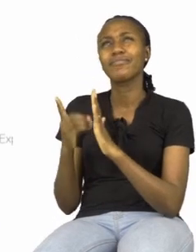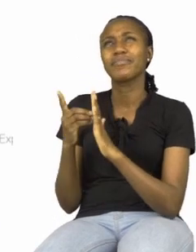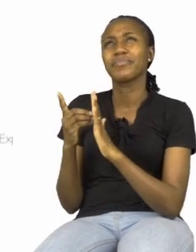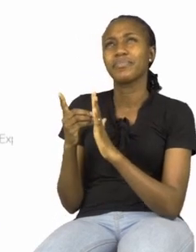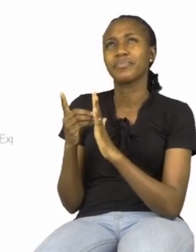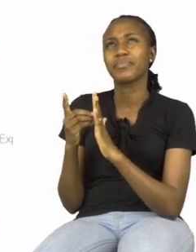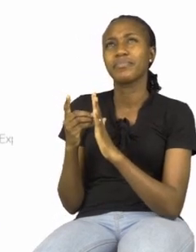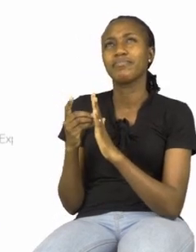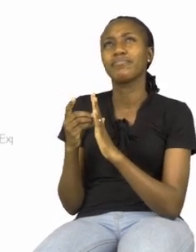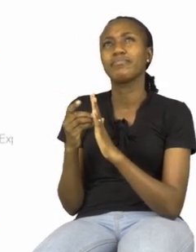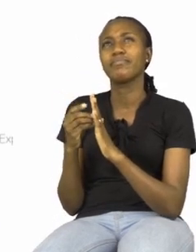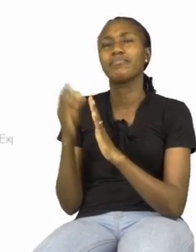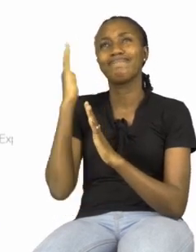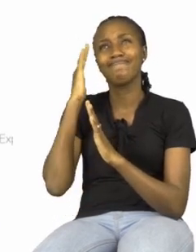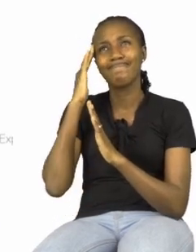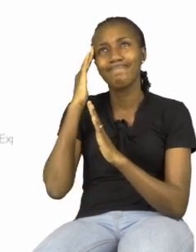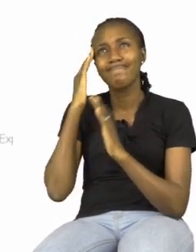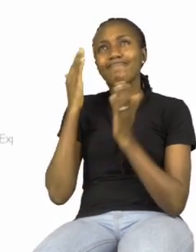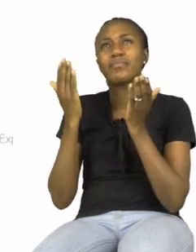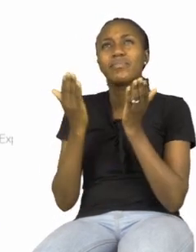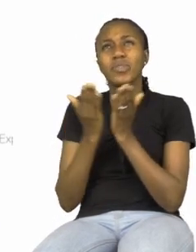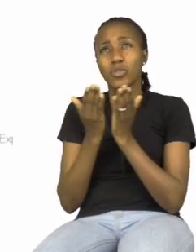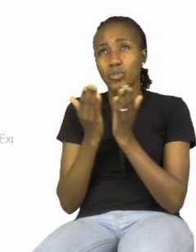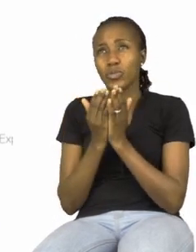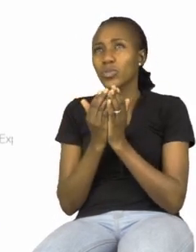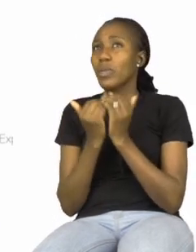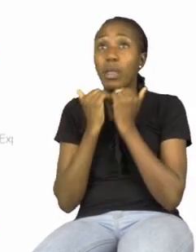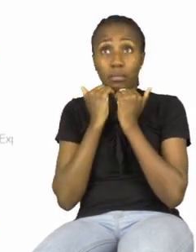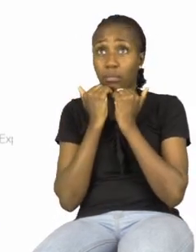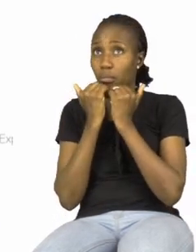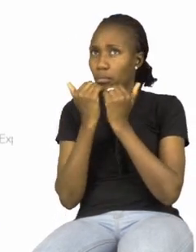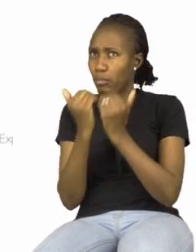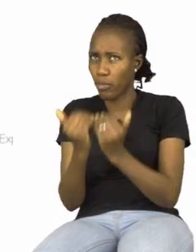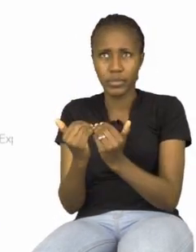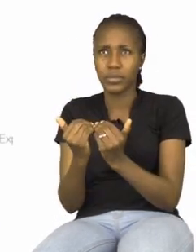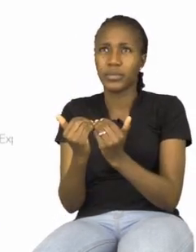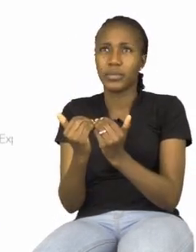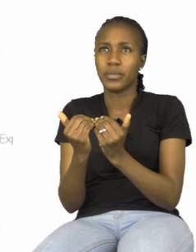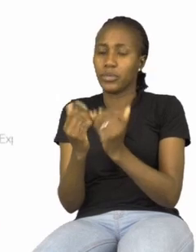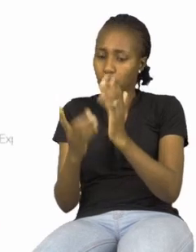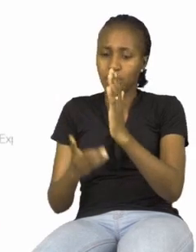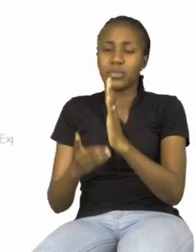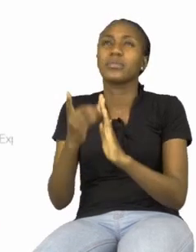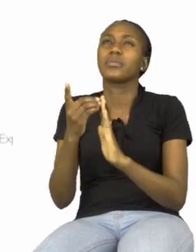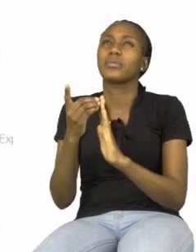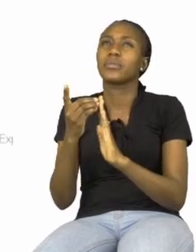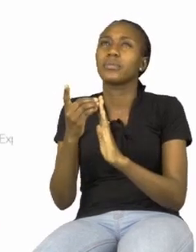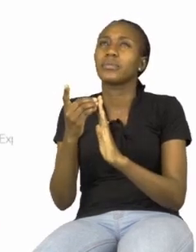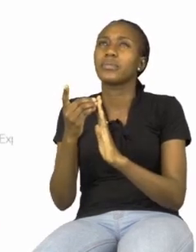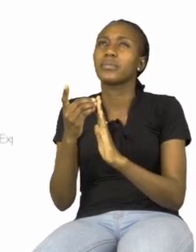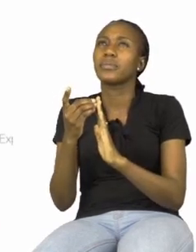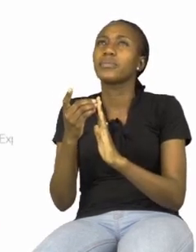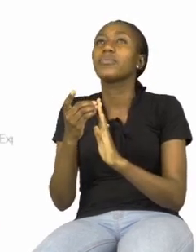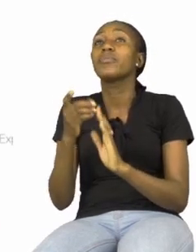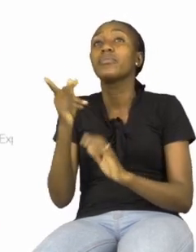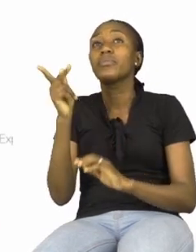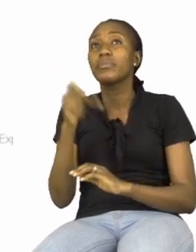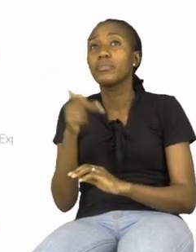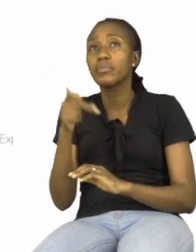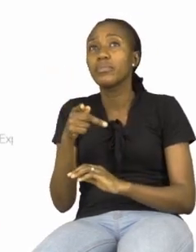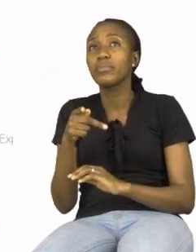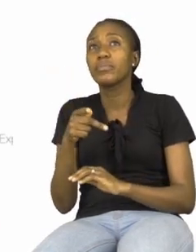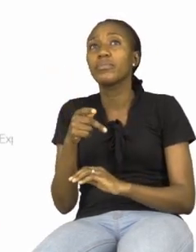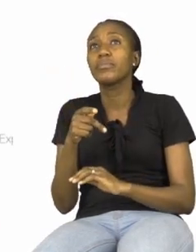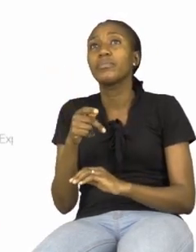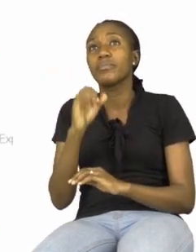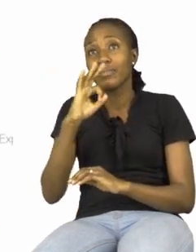we know that schools plays a major role as far as development is concerned. And in order to have a